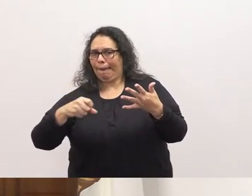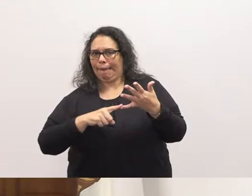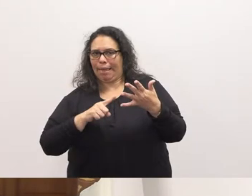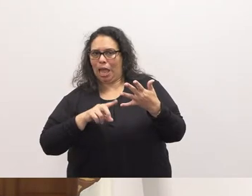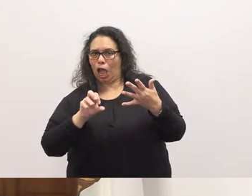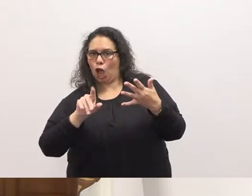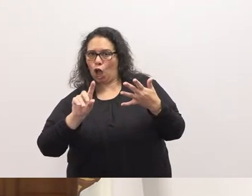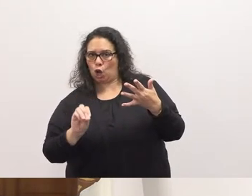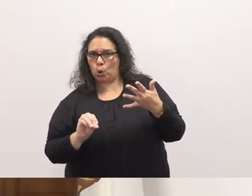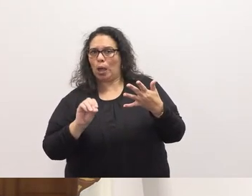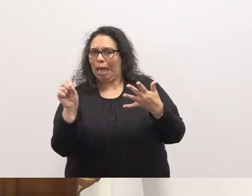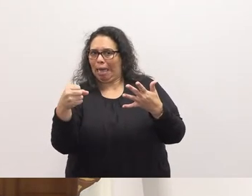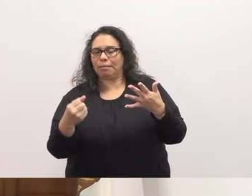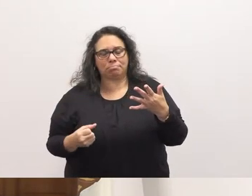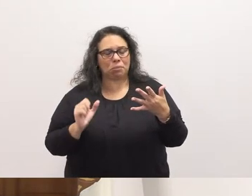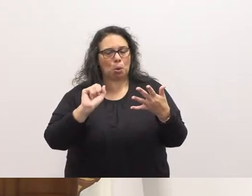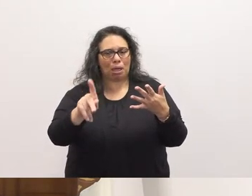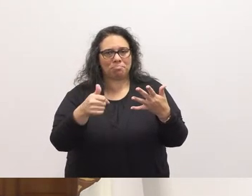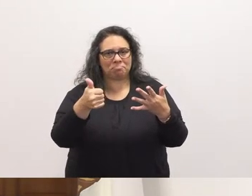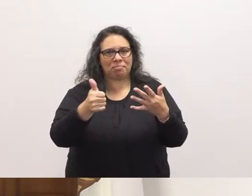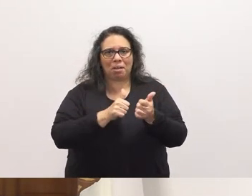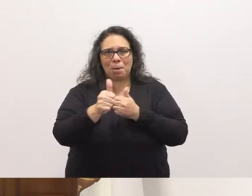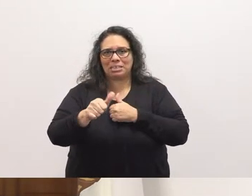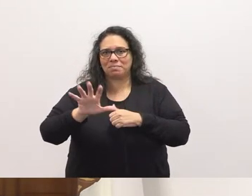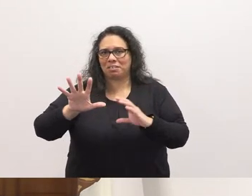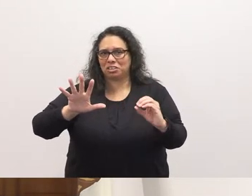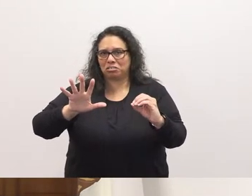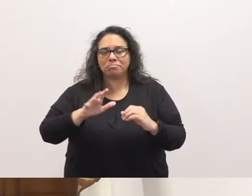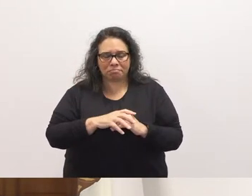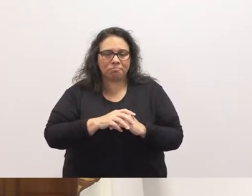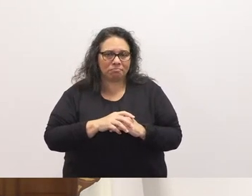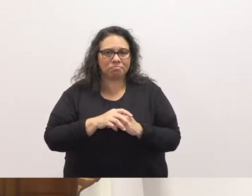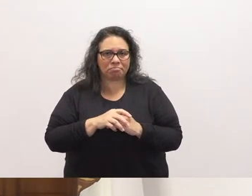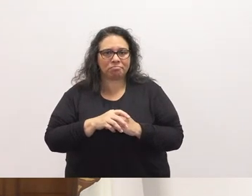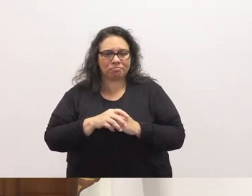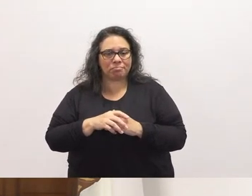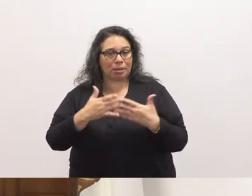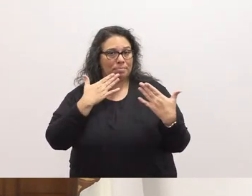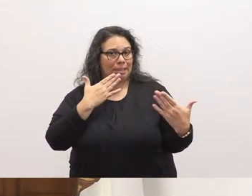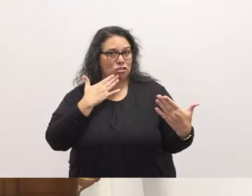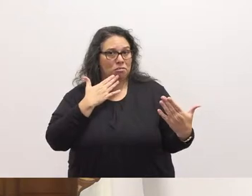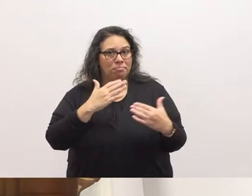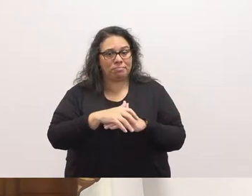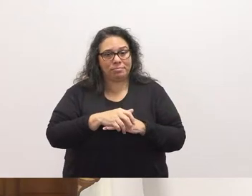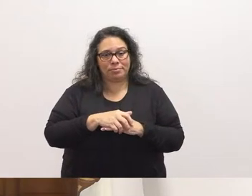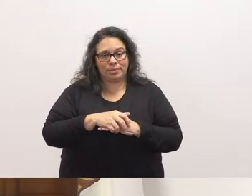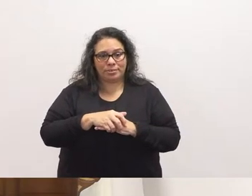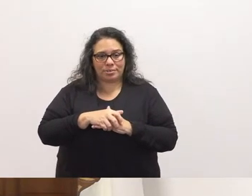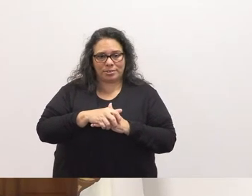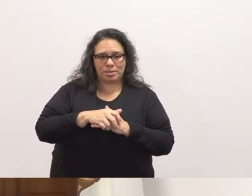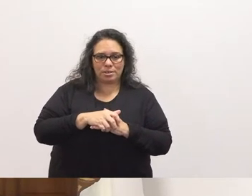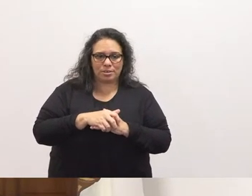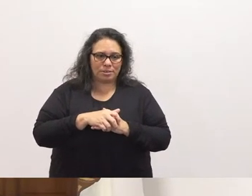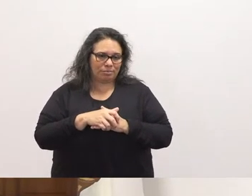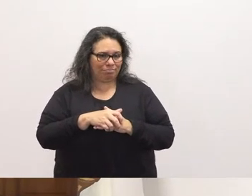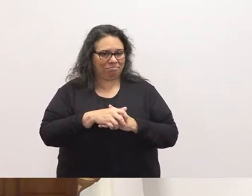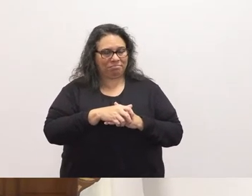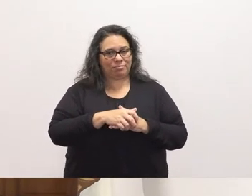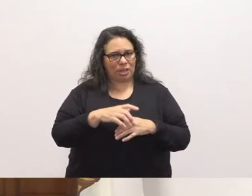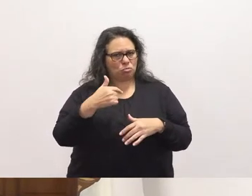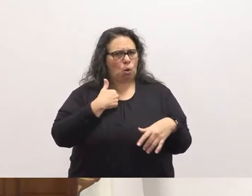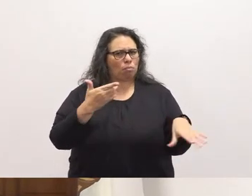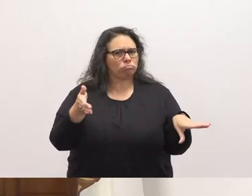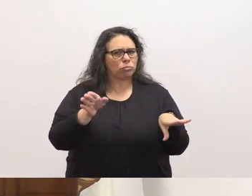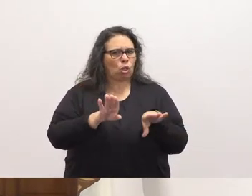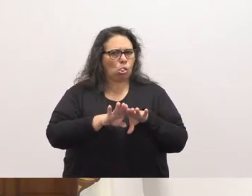And Member Otto? Aye. Okay, that passes 5-0. Thank you. So I'll close tonight